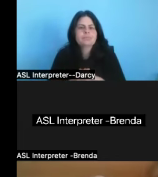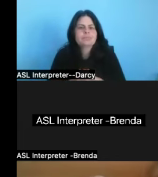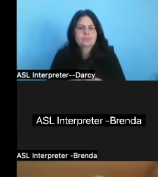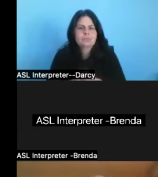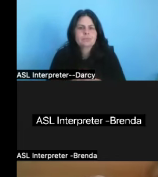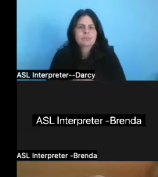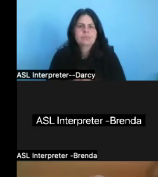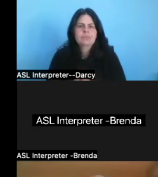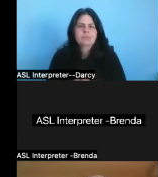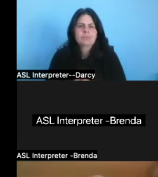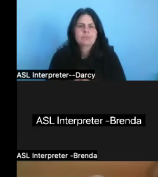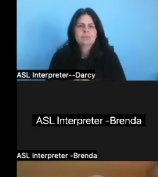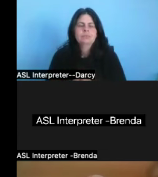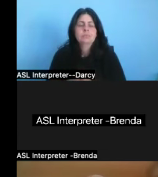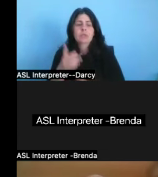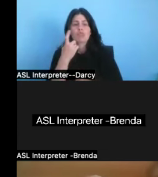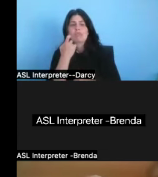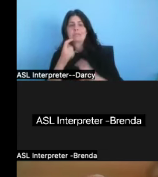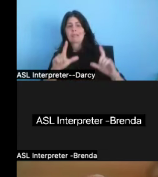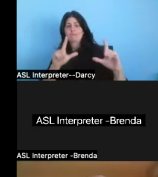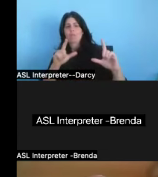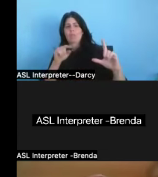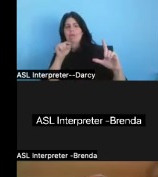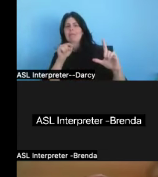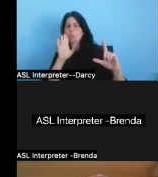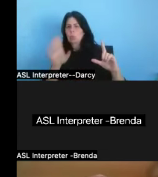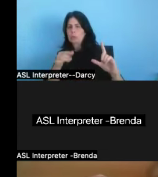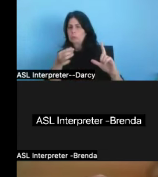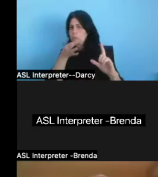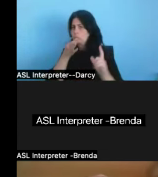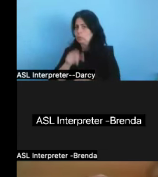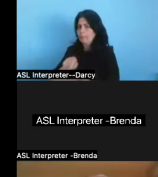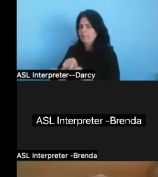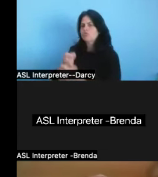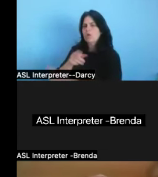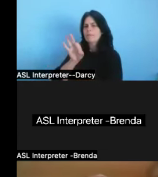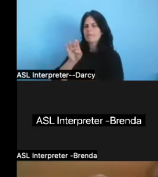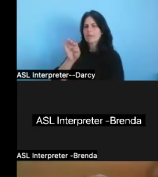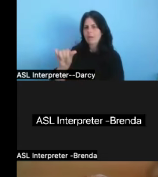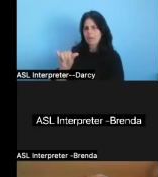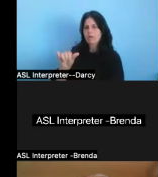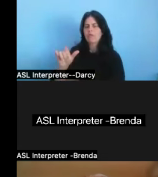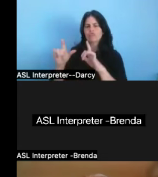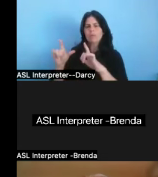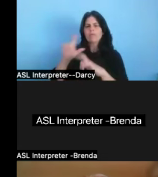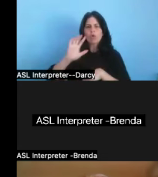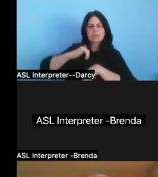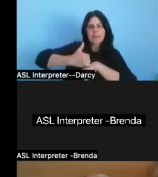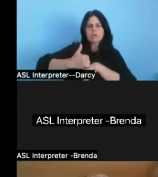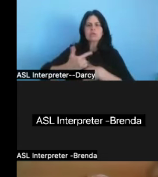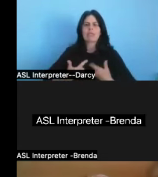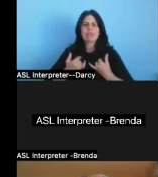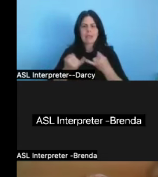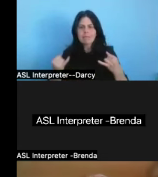And then there's this recent framework that is about to be published by FEMA for a framework to establish lifeline infrastructure system